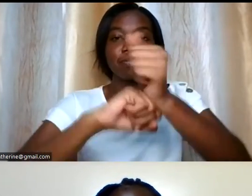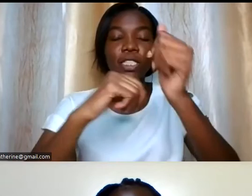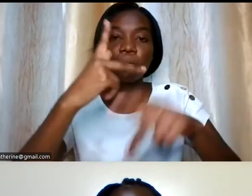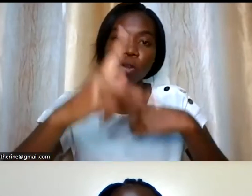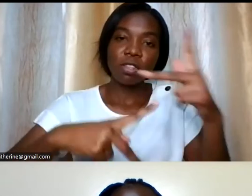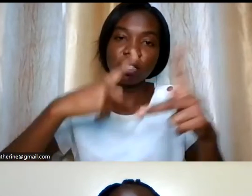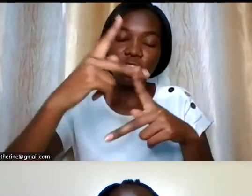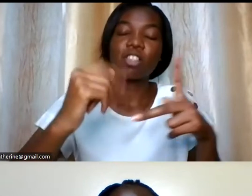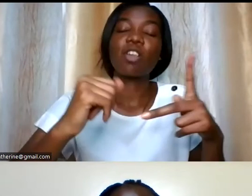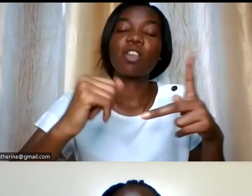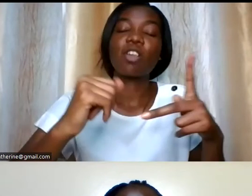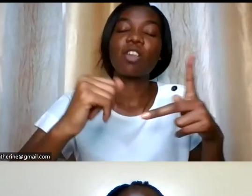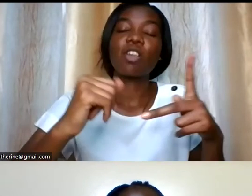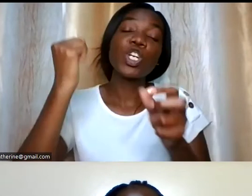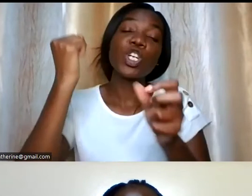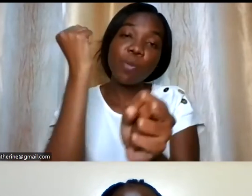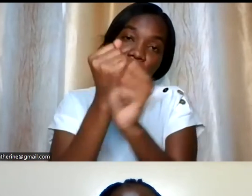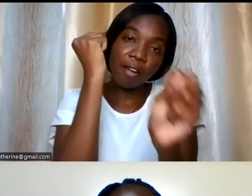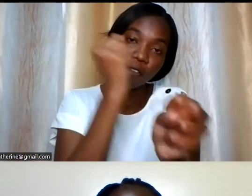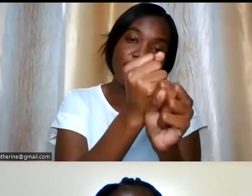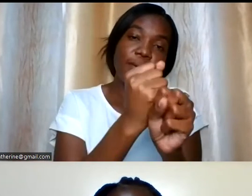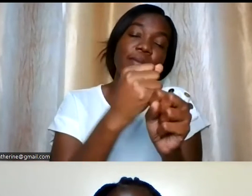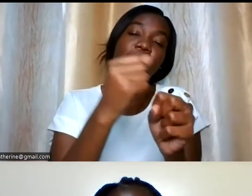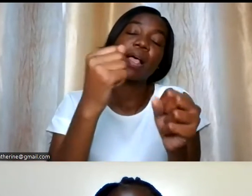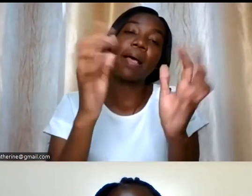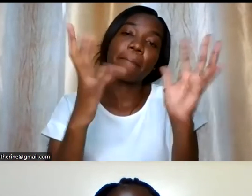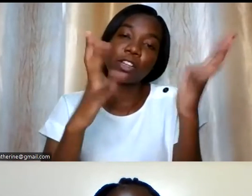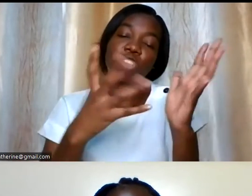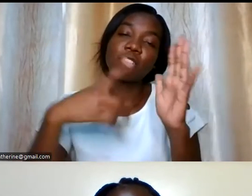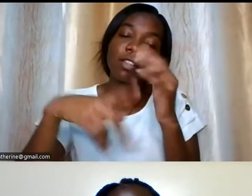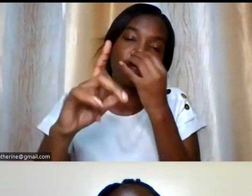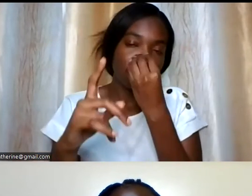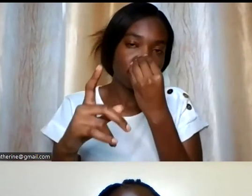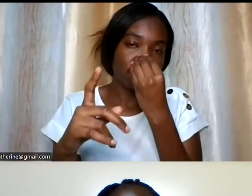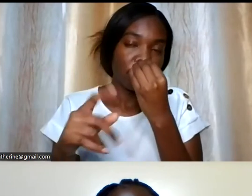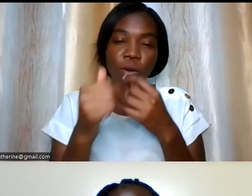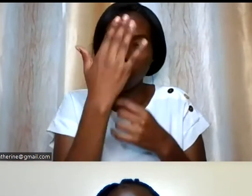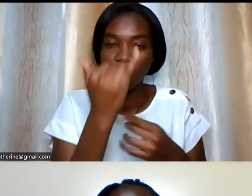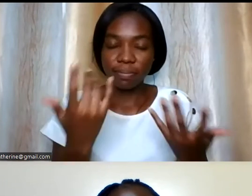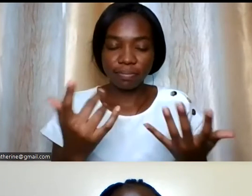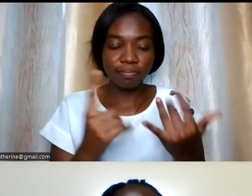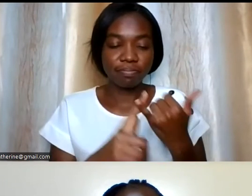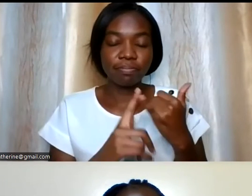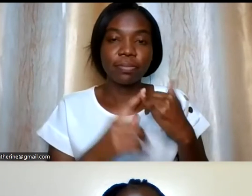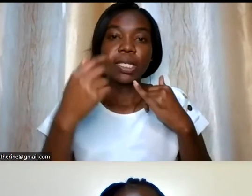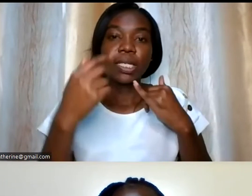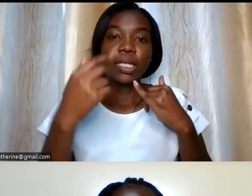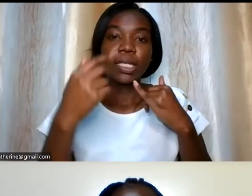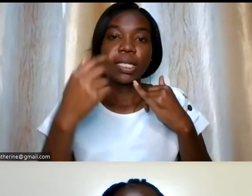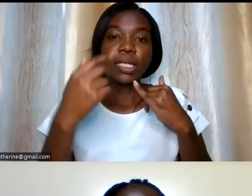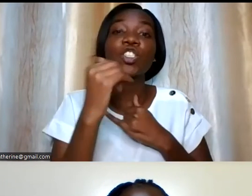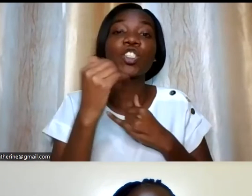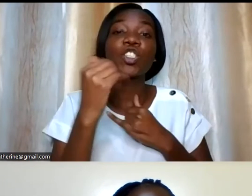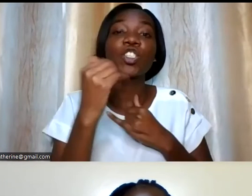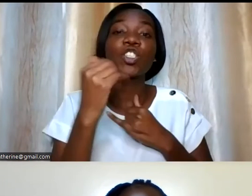actually do the performance appraisals themselves. Because why? Because the HR is not an expert